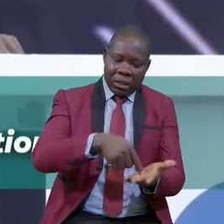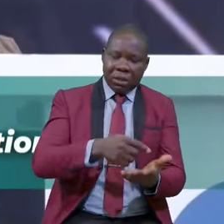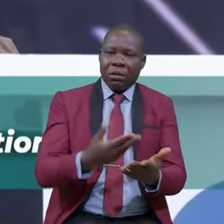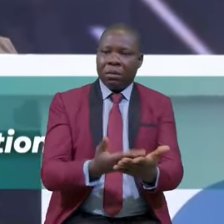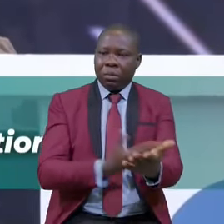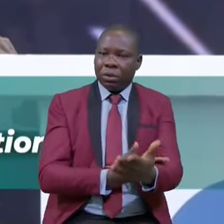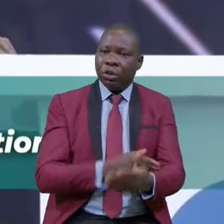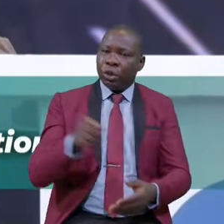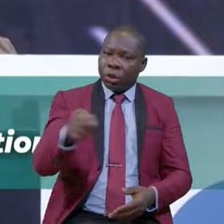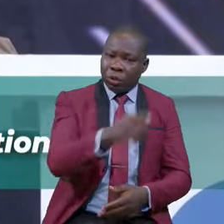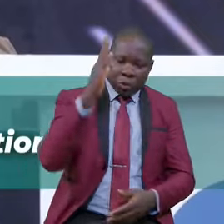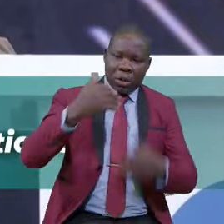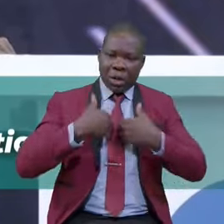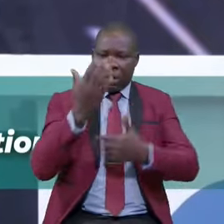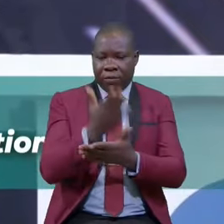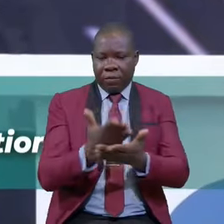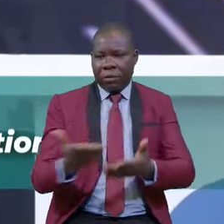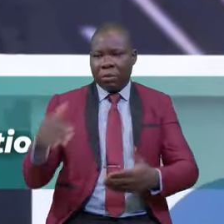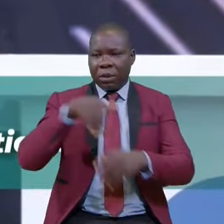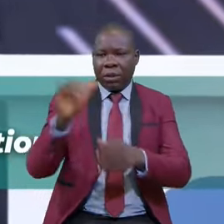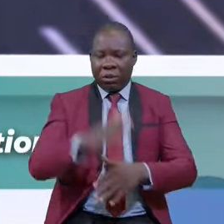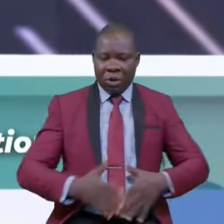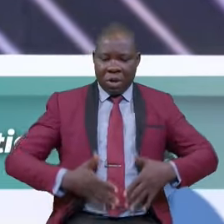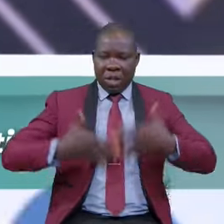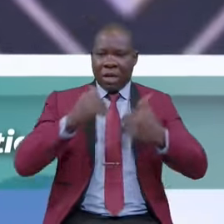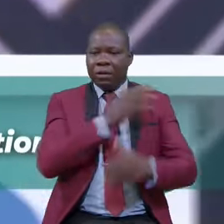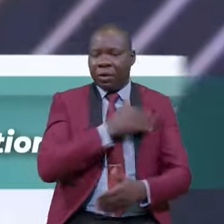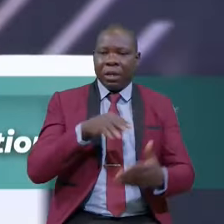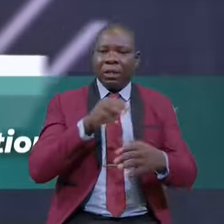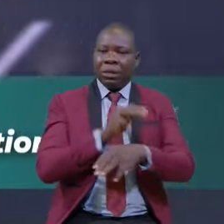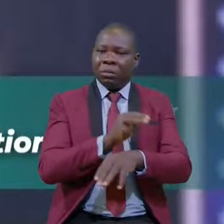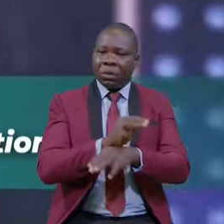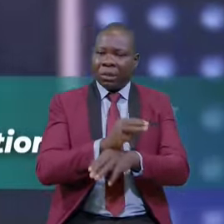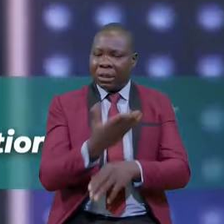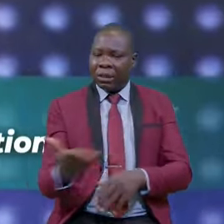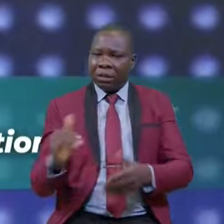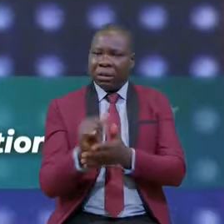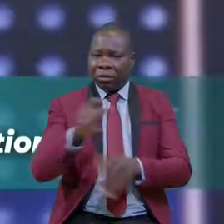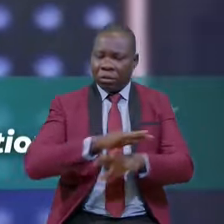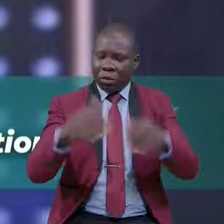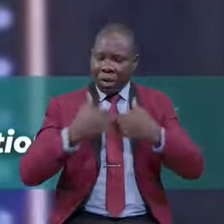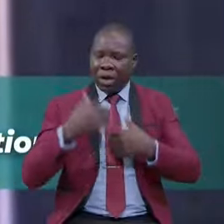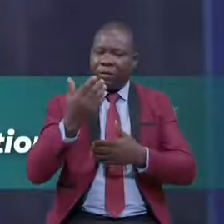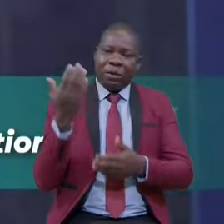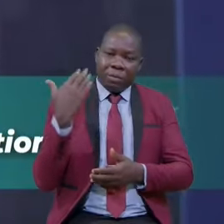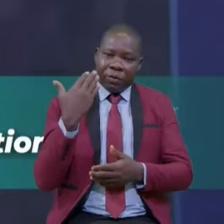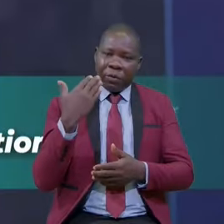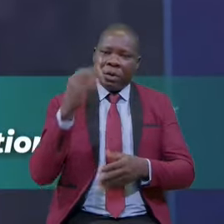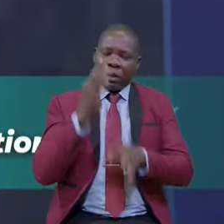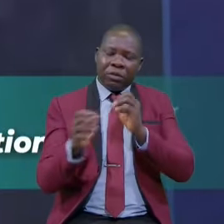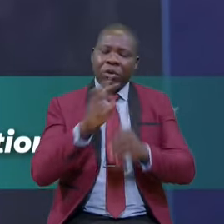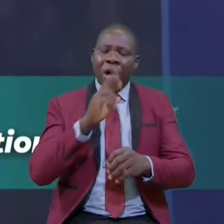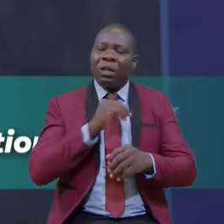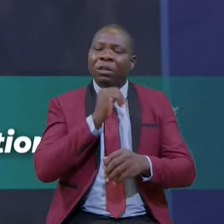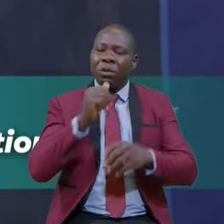life and in your ministry. The thing you didn't have before, if you were powerless, your day of power